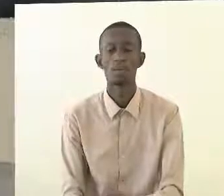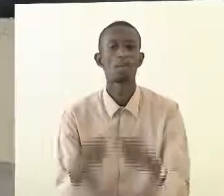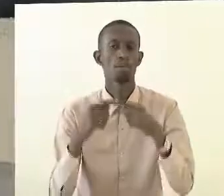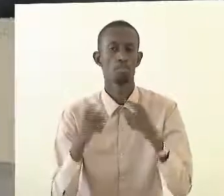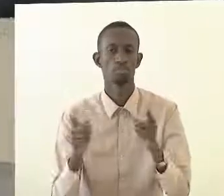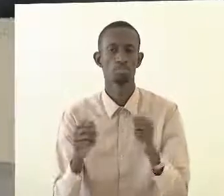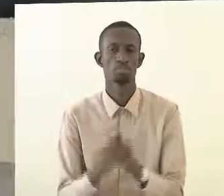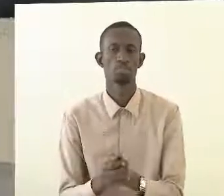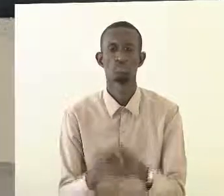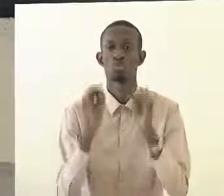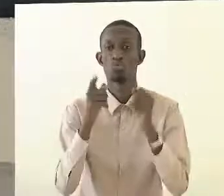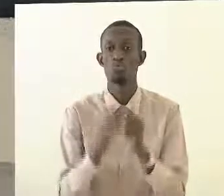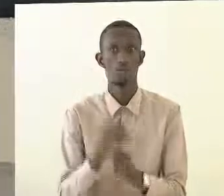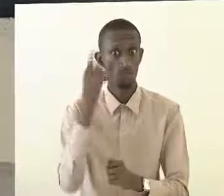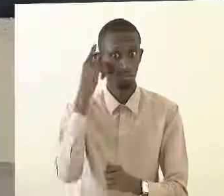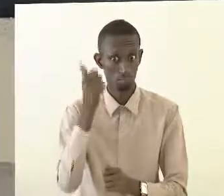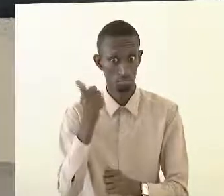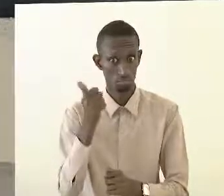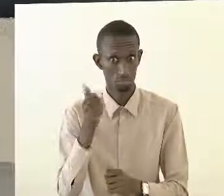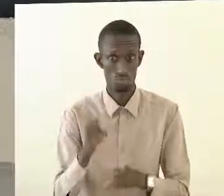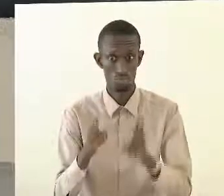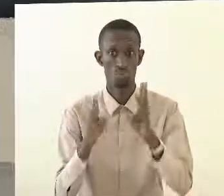but when you understand the method,